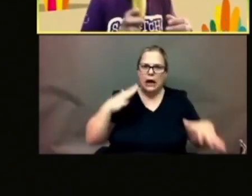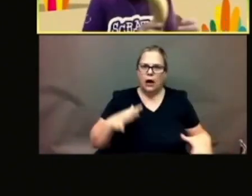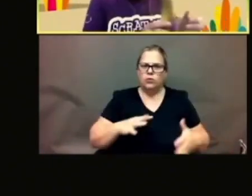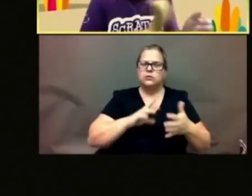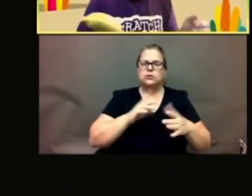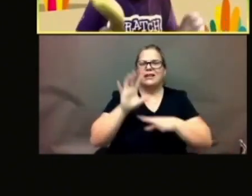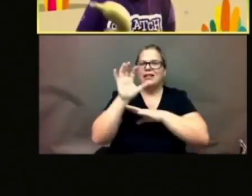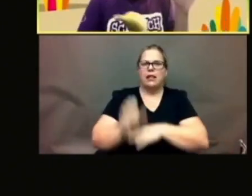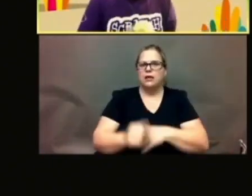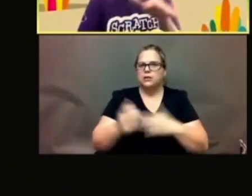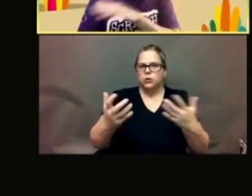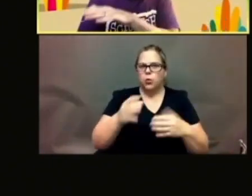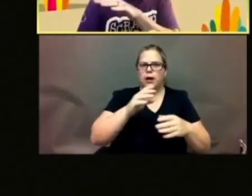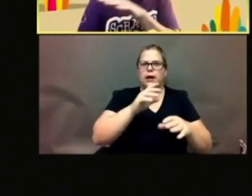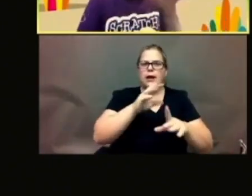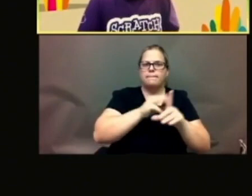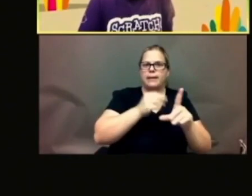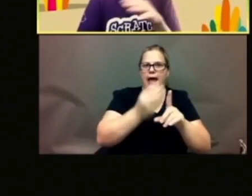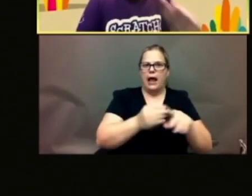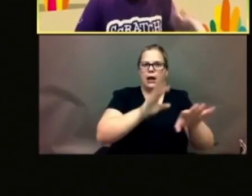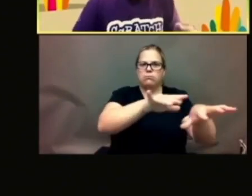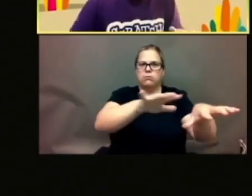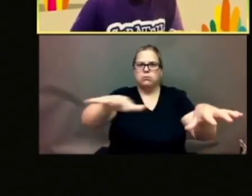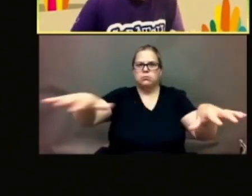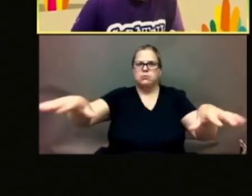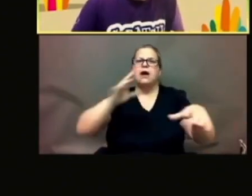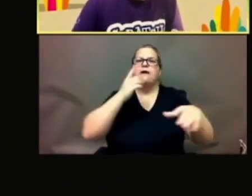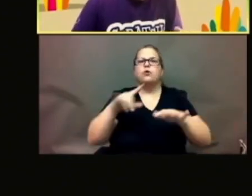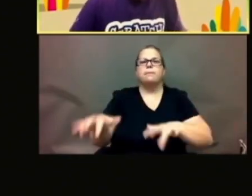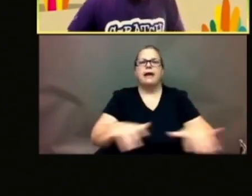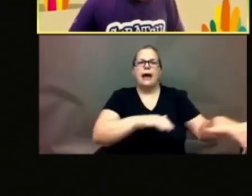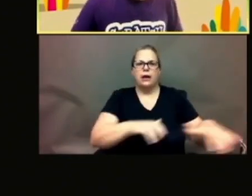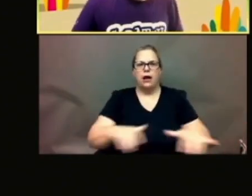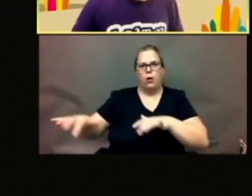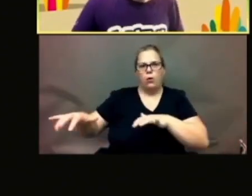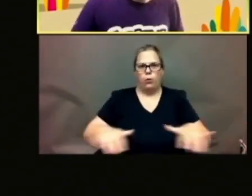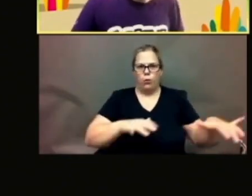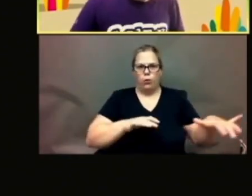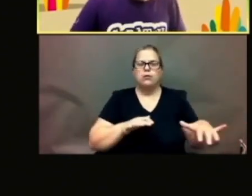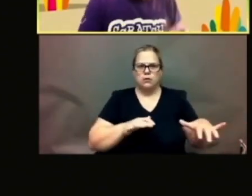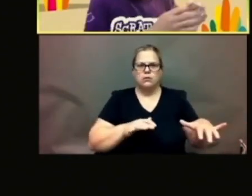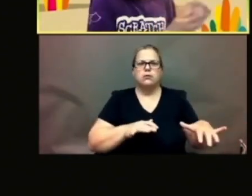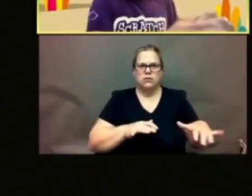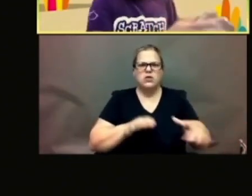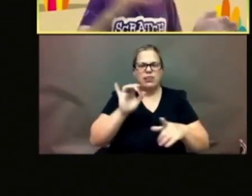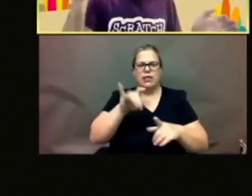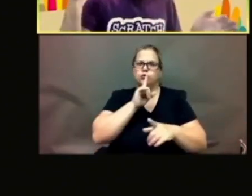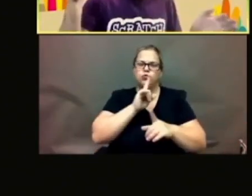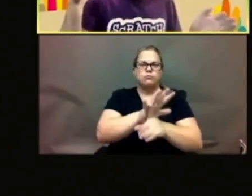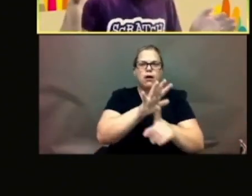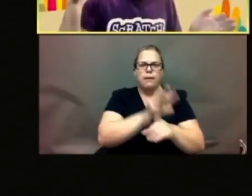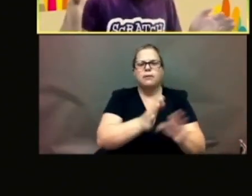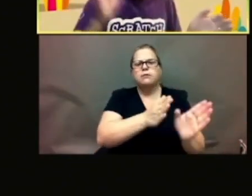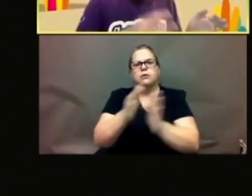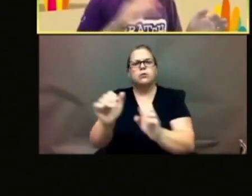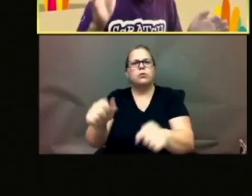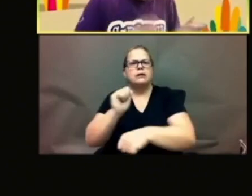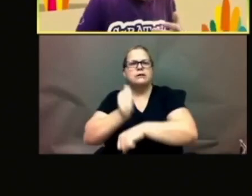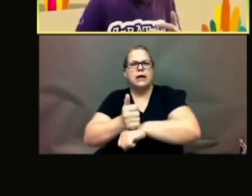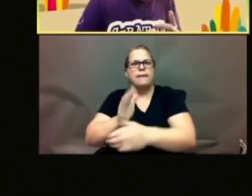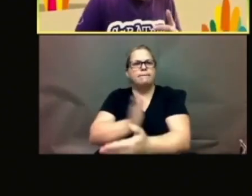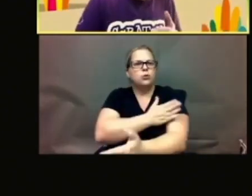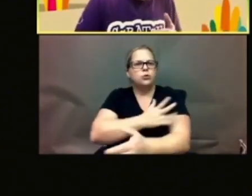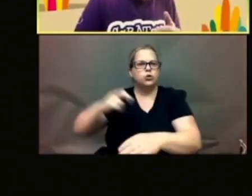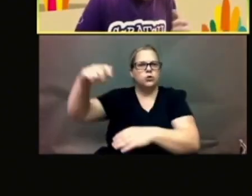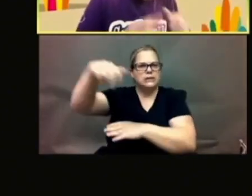piano, a row of bananas, you tap them and they each play different notes. But you could also make a set of musical stairs that you run up and down to